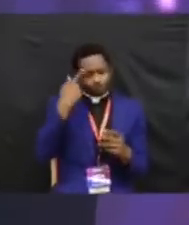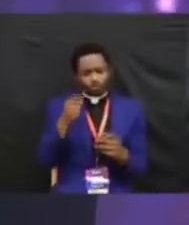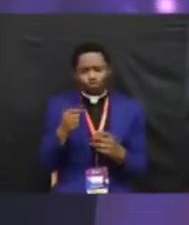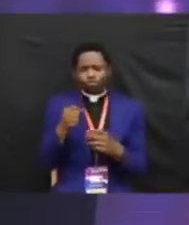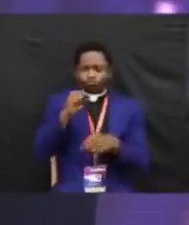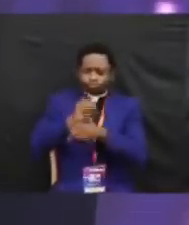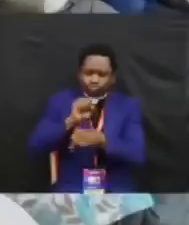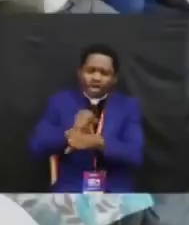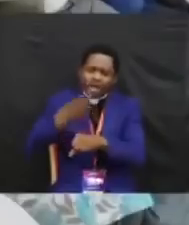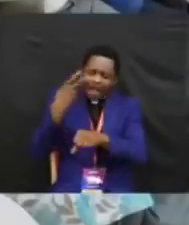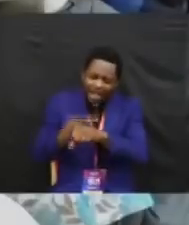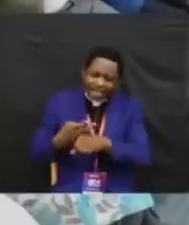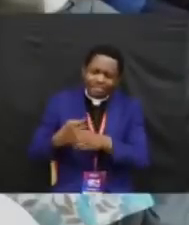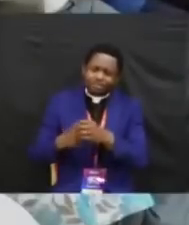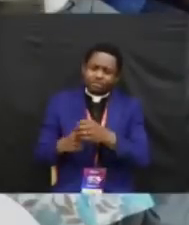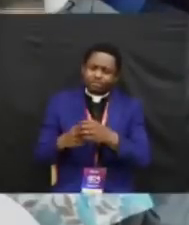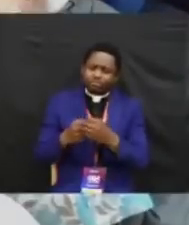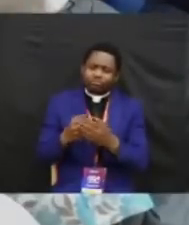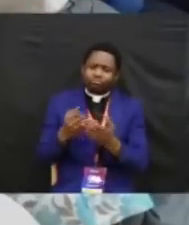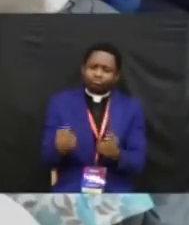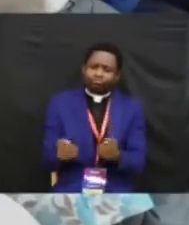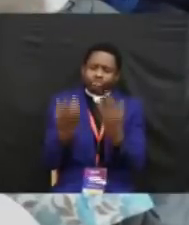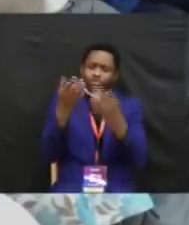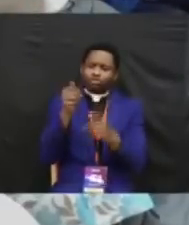and dedication to service.